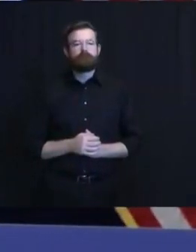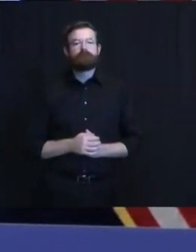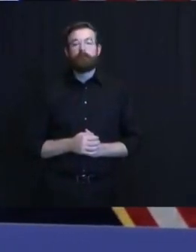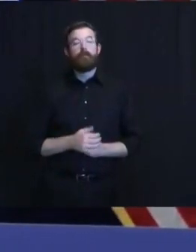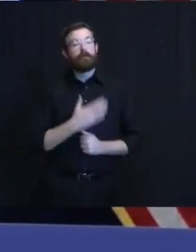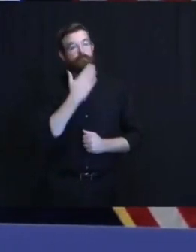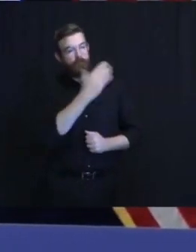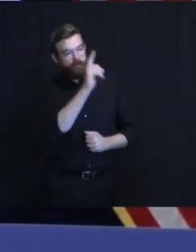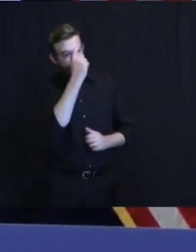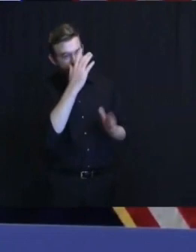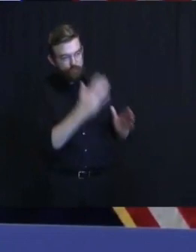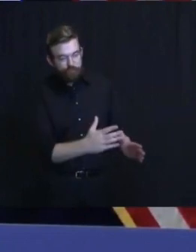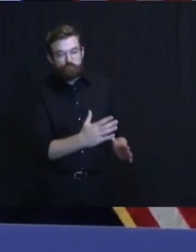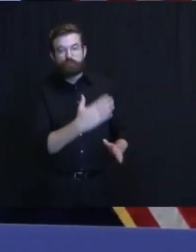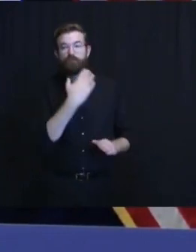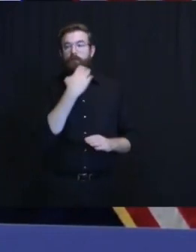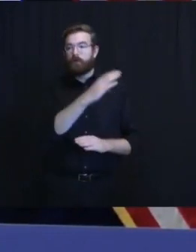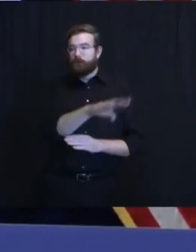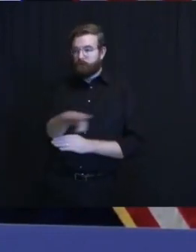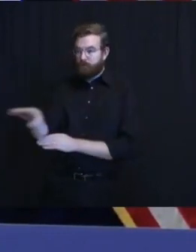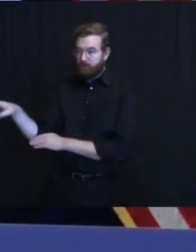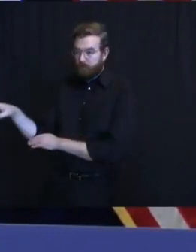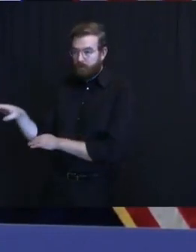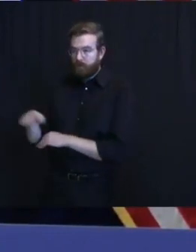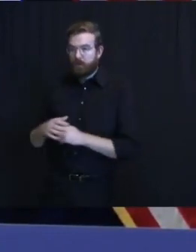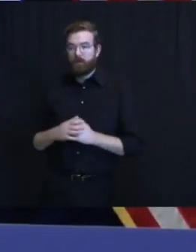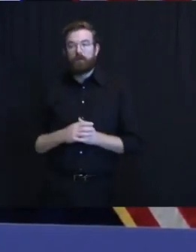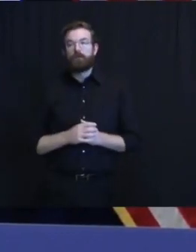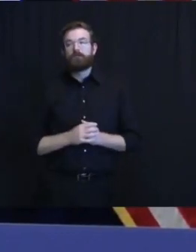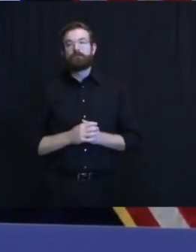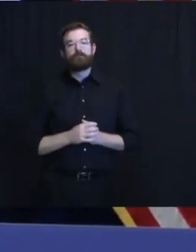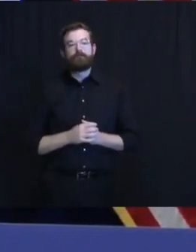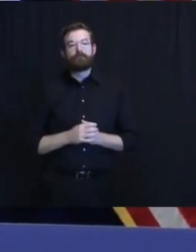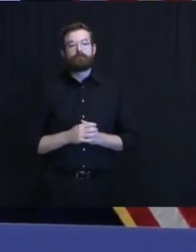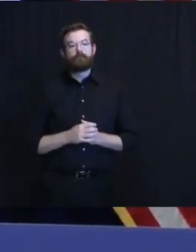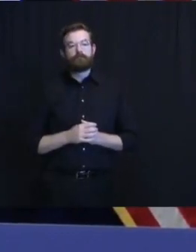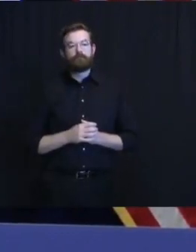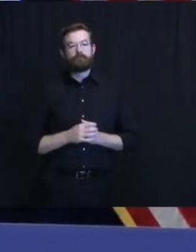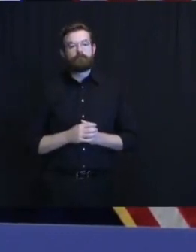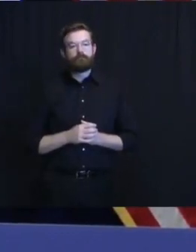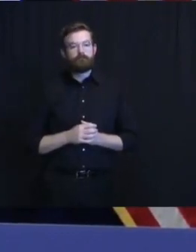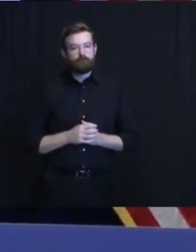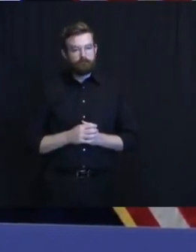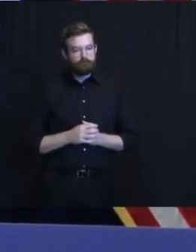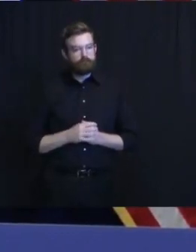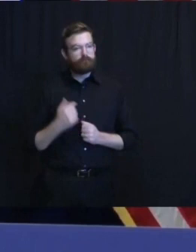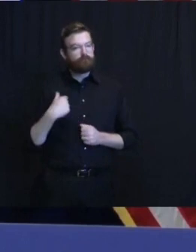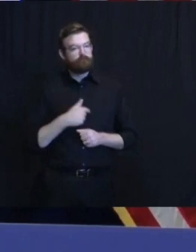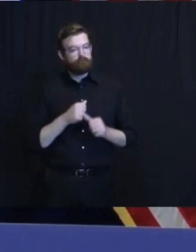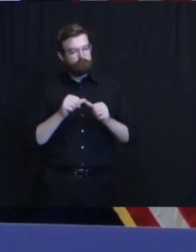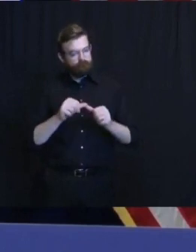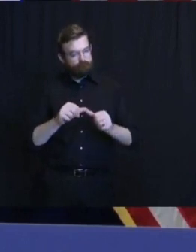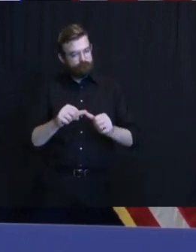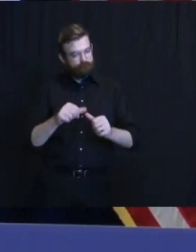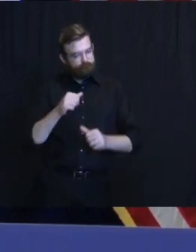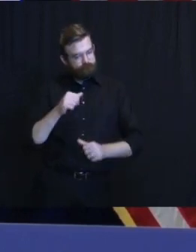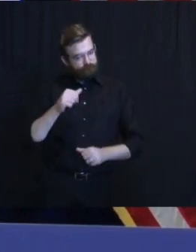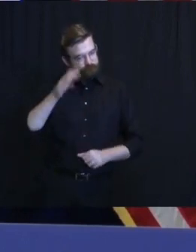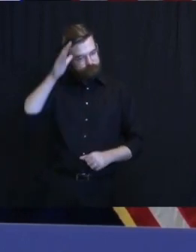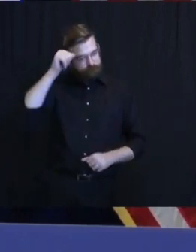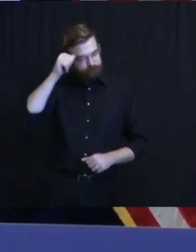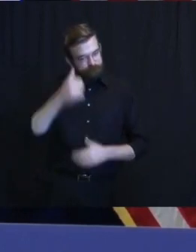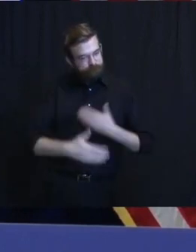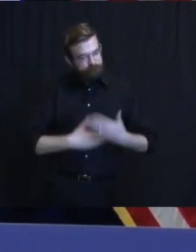and our families from COVID-19, we must also take precautions to prevent and control